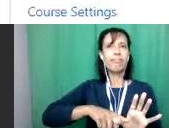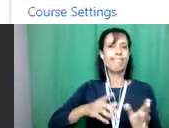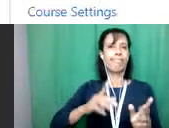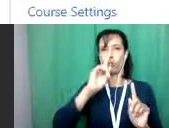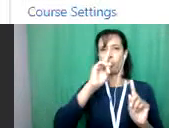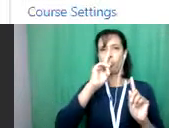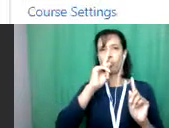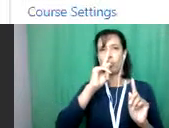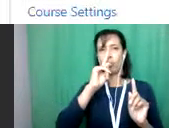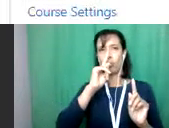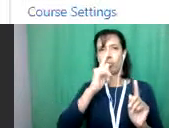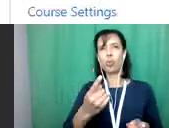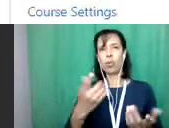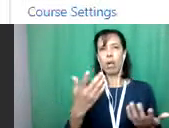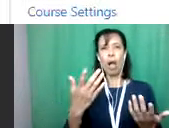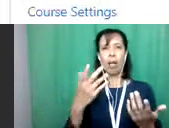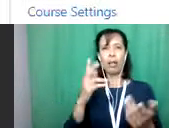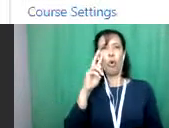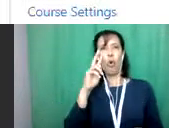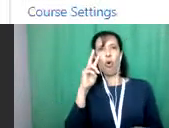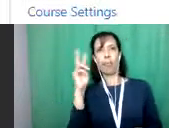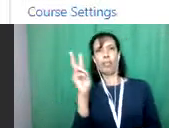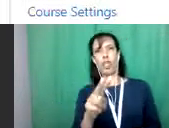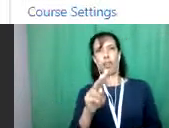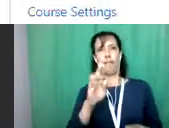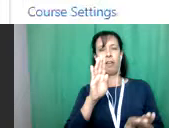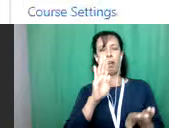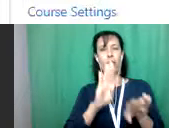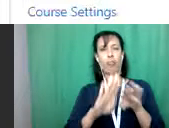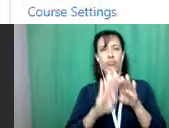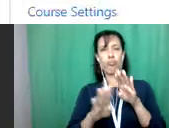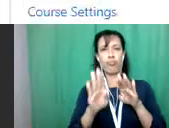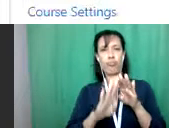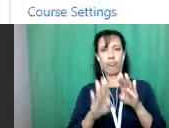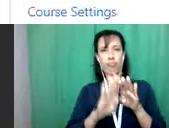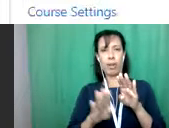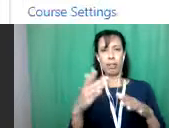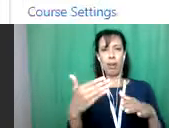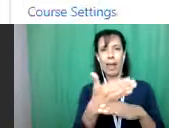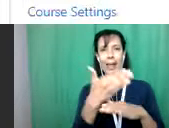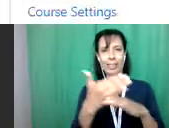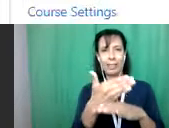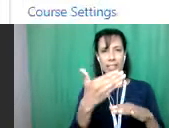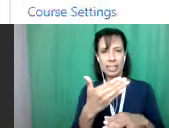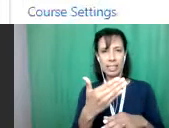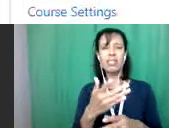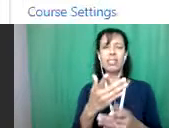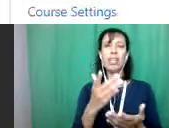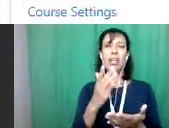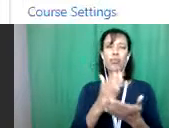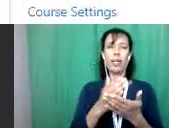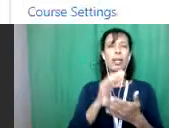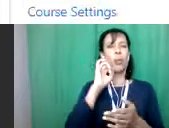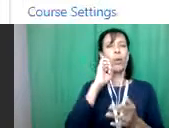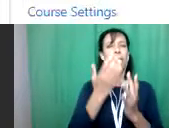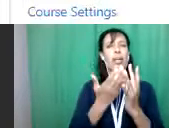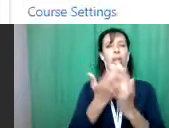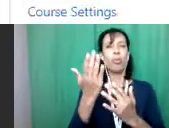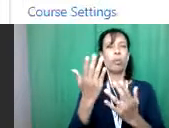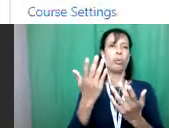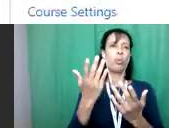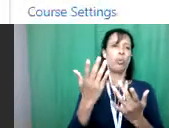educational activities happening in the classroom. It's going to be about talking to people online or through online